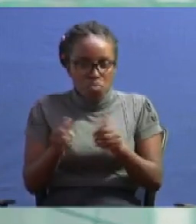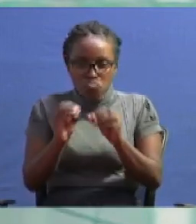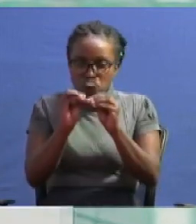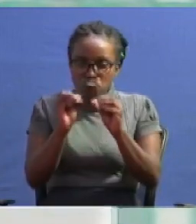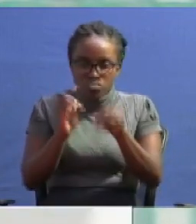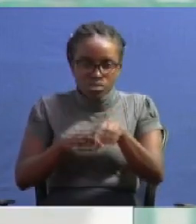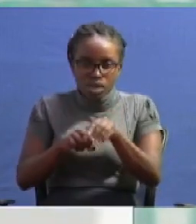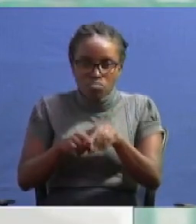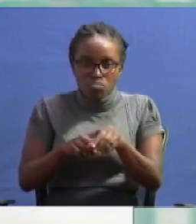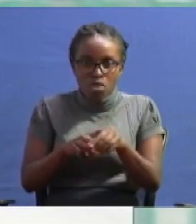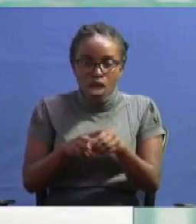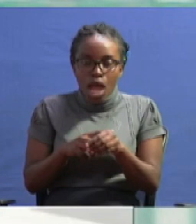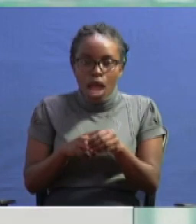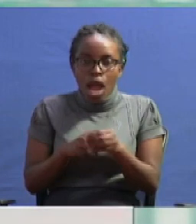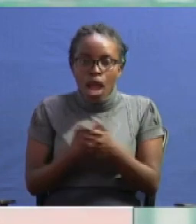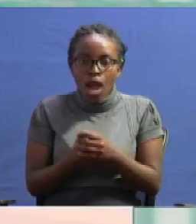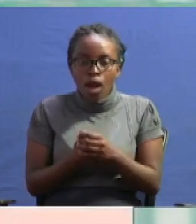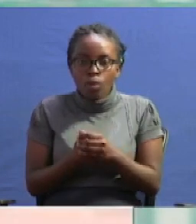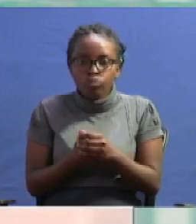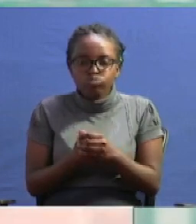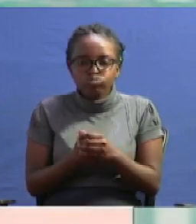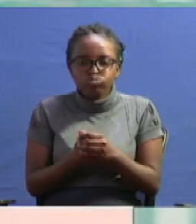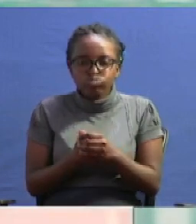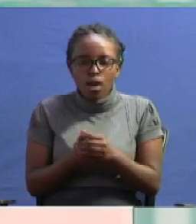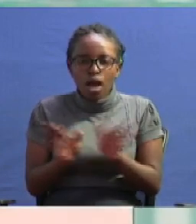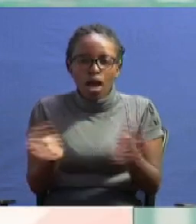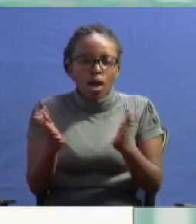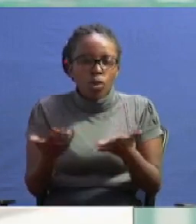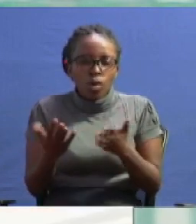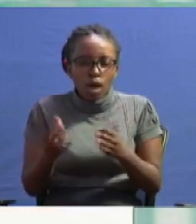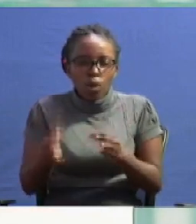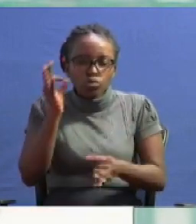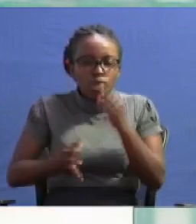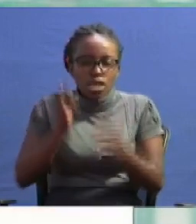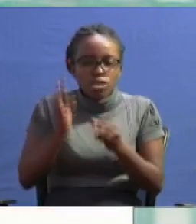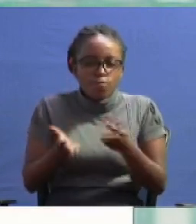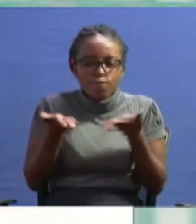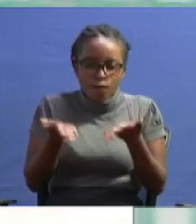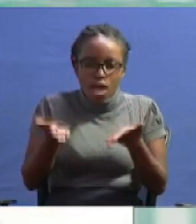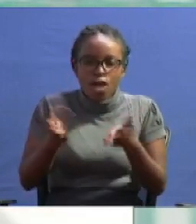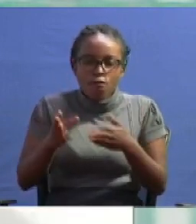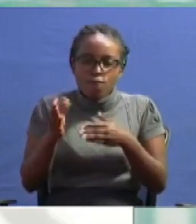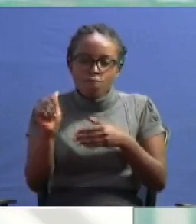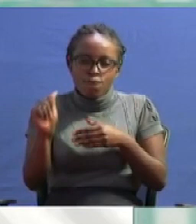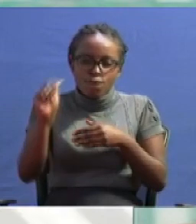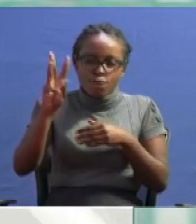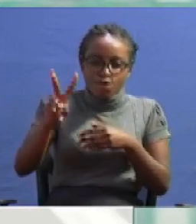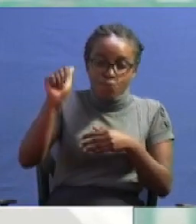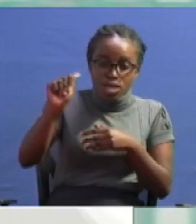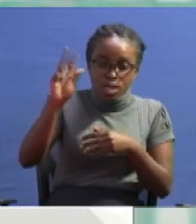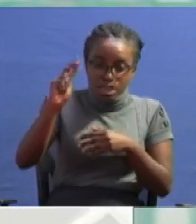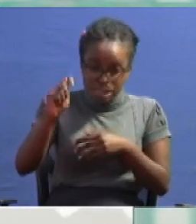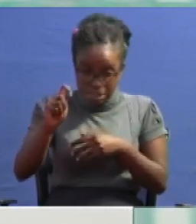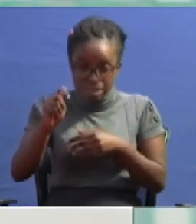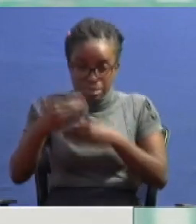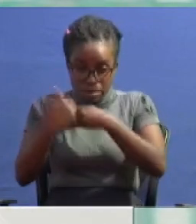it is very saddening, because you cannot justify the 16% VAT on bread. They say that the